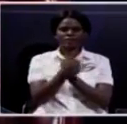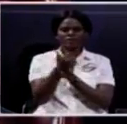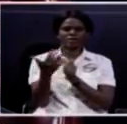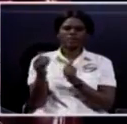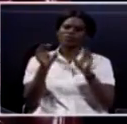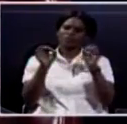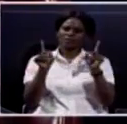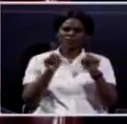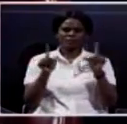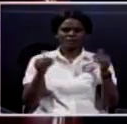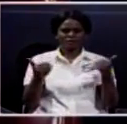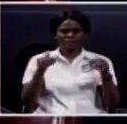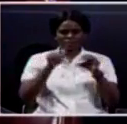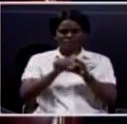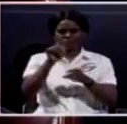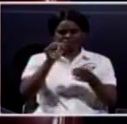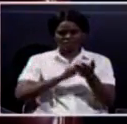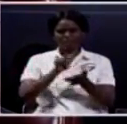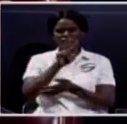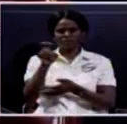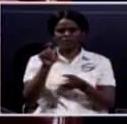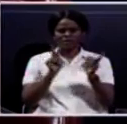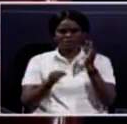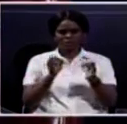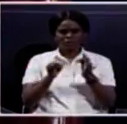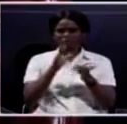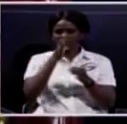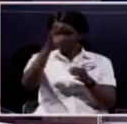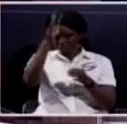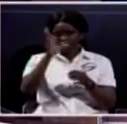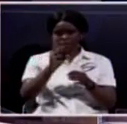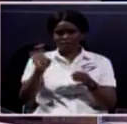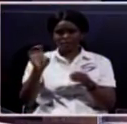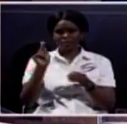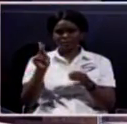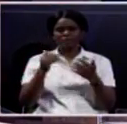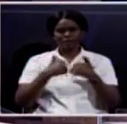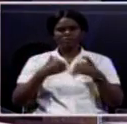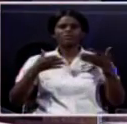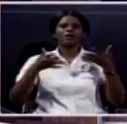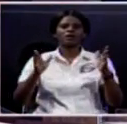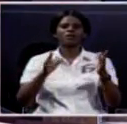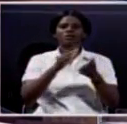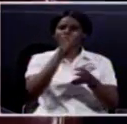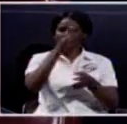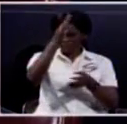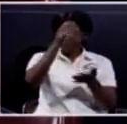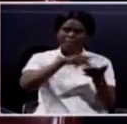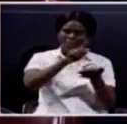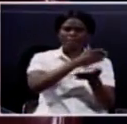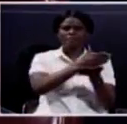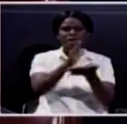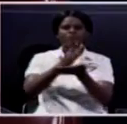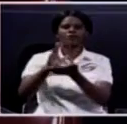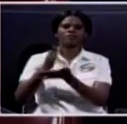okay. But even in this 1,200, if a parent has 600 kwacha, we should allow them to pay